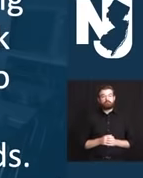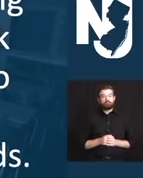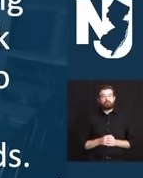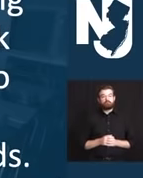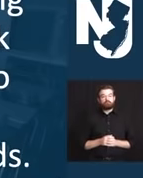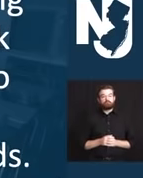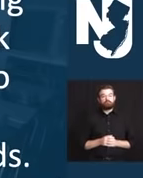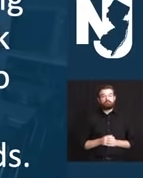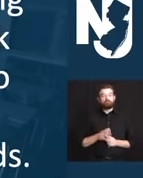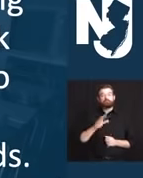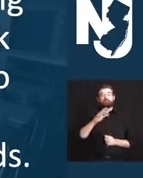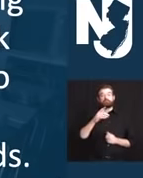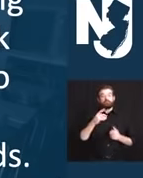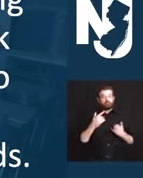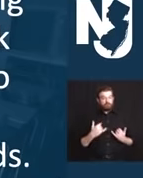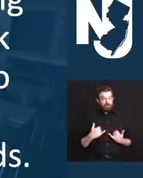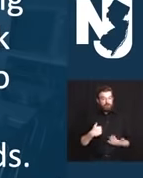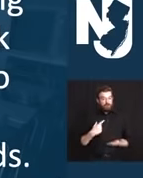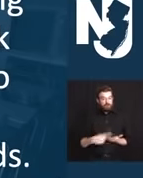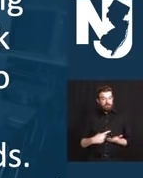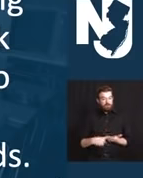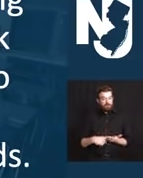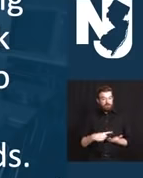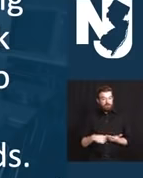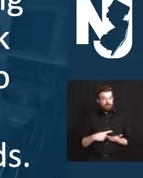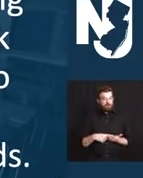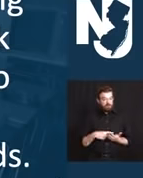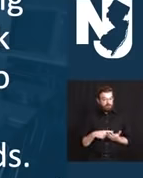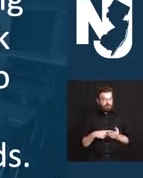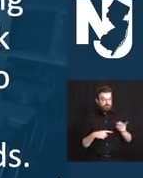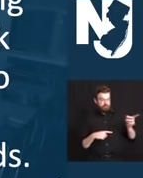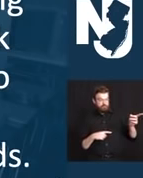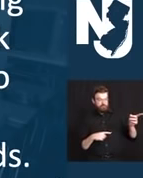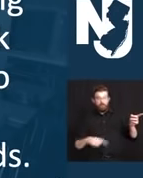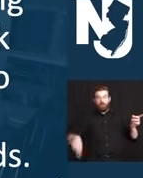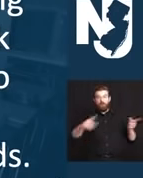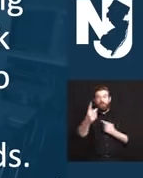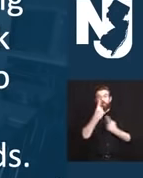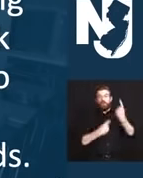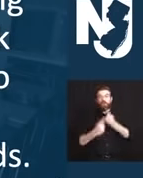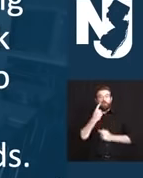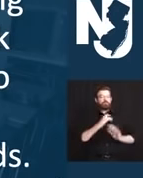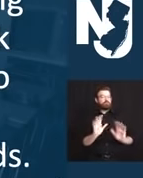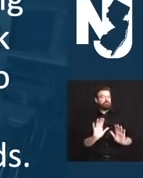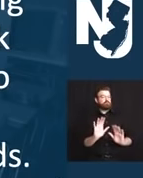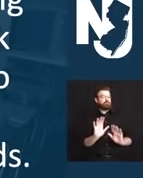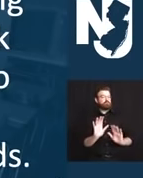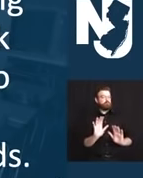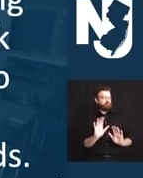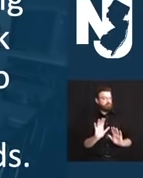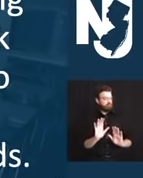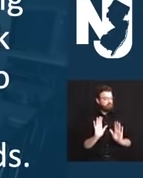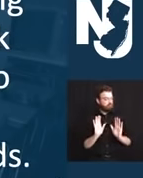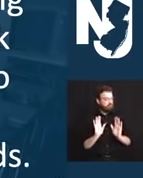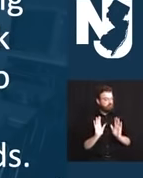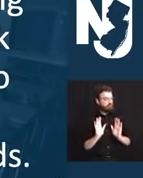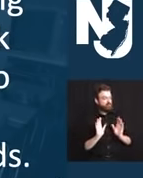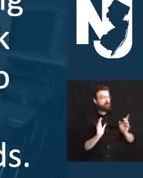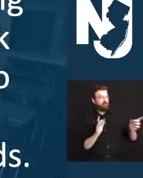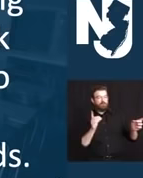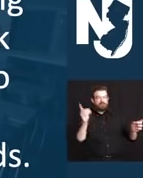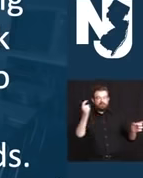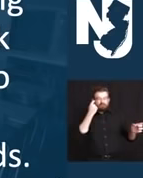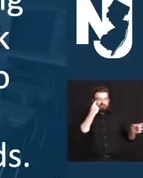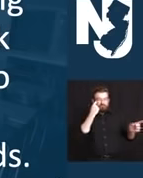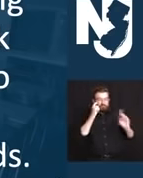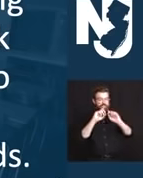Education will be releasing guidance allowing for parents to choose all remote learning for their children. Again, the details will be